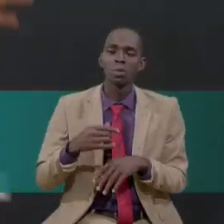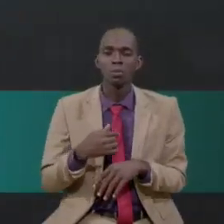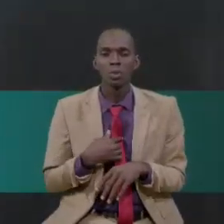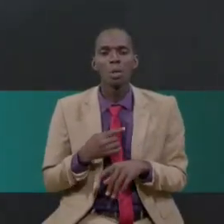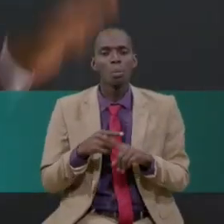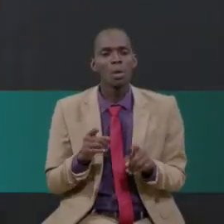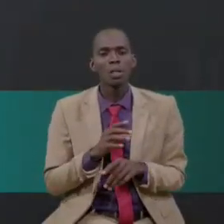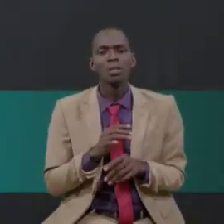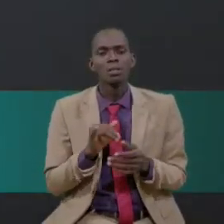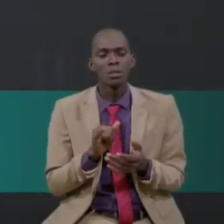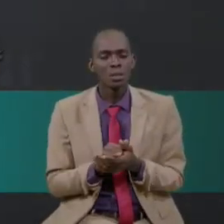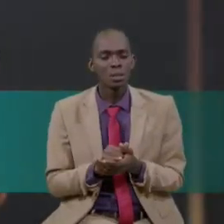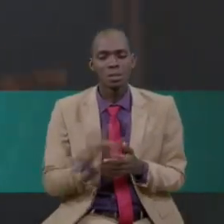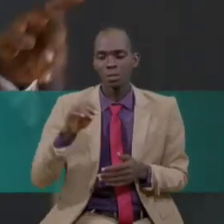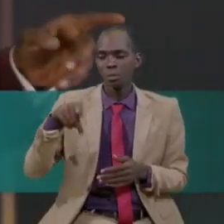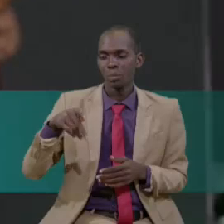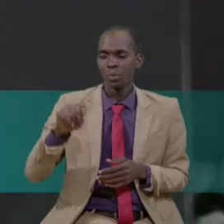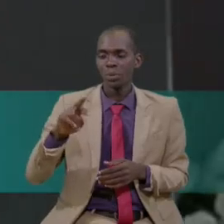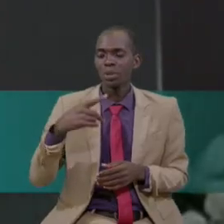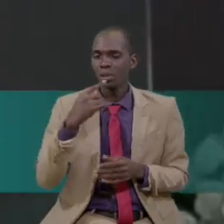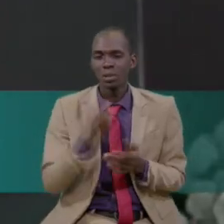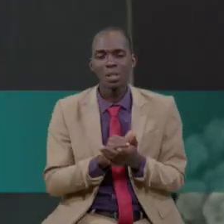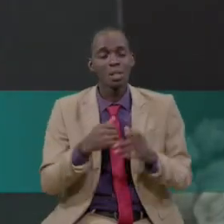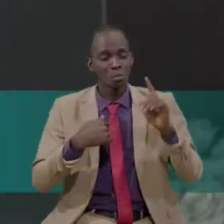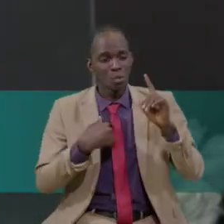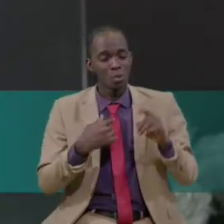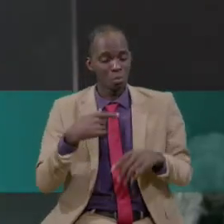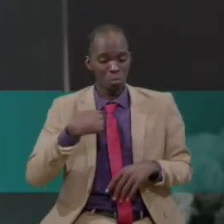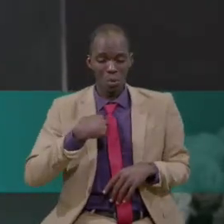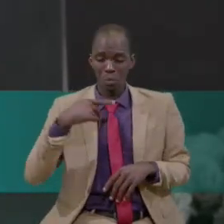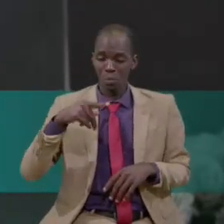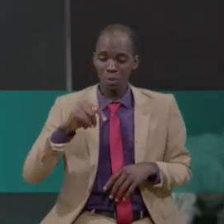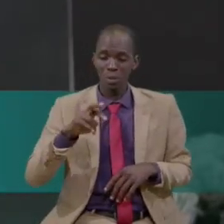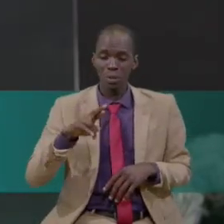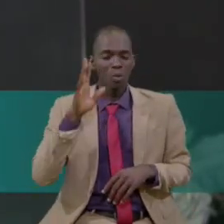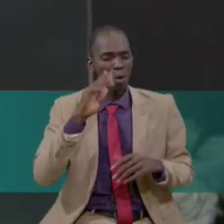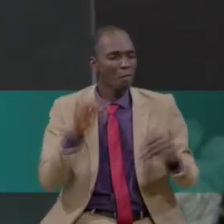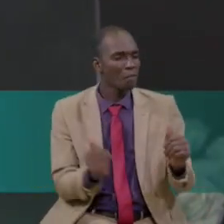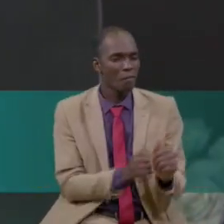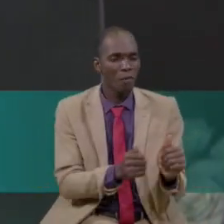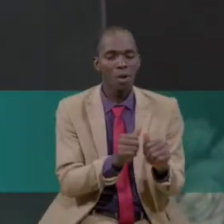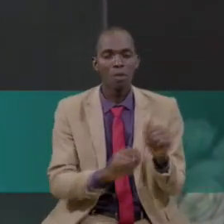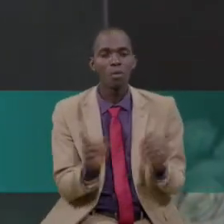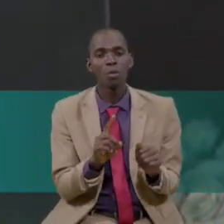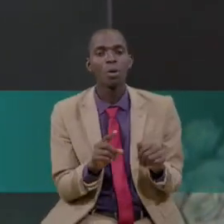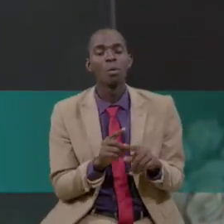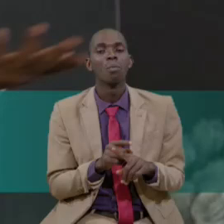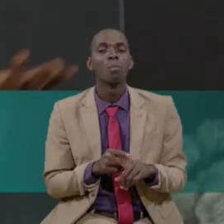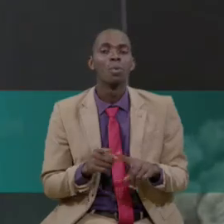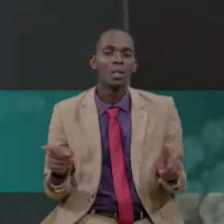But Jesus overlooked that and said, when you are converted, strengthen your